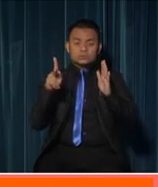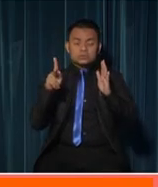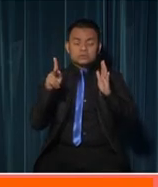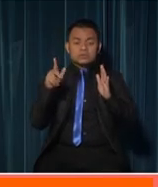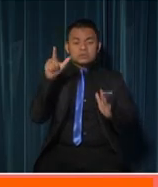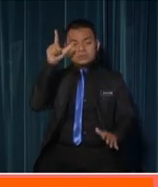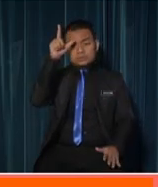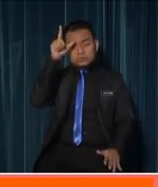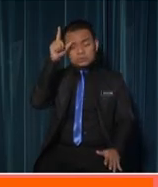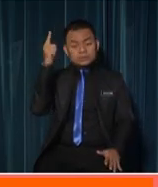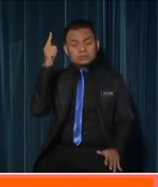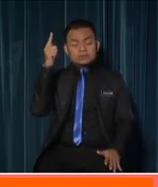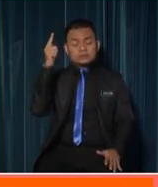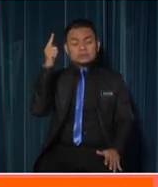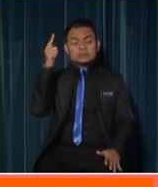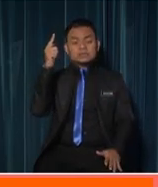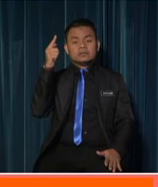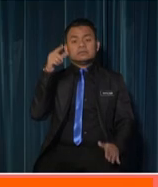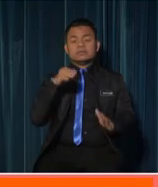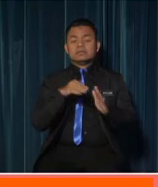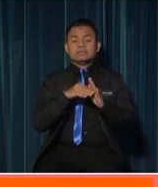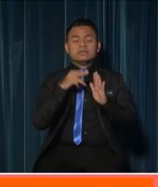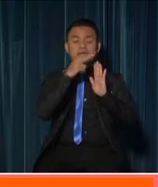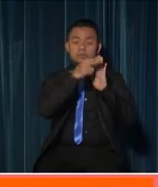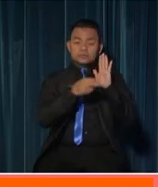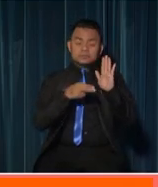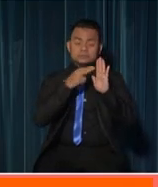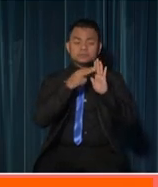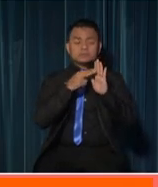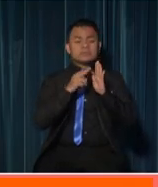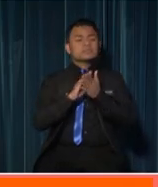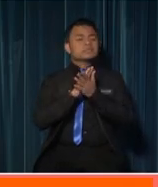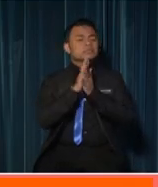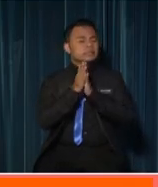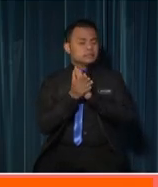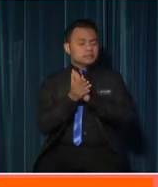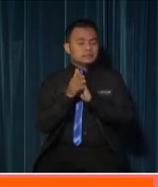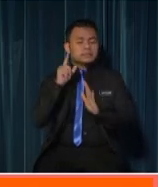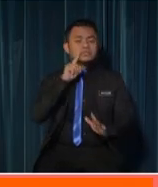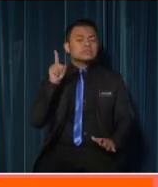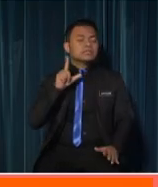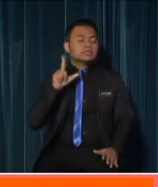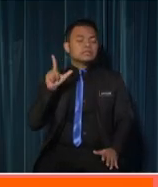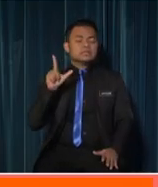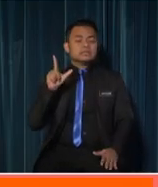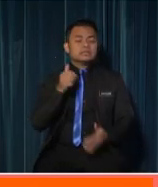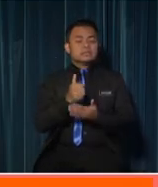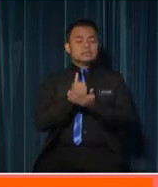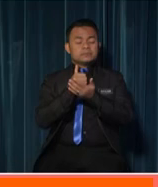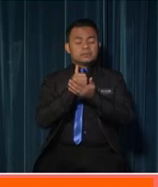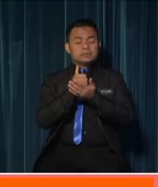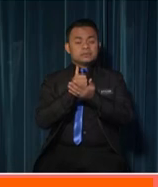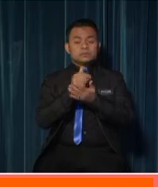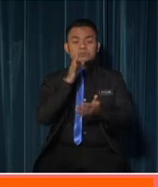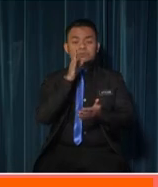an hour. So, Zulaika is helping her mother in the